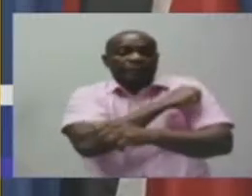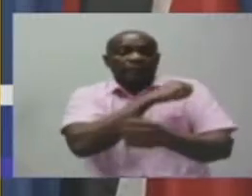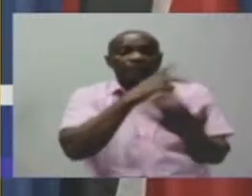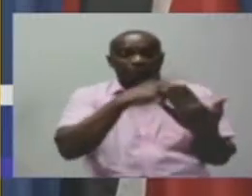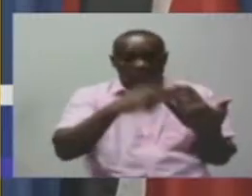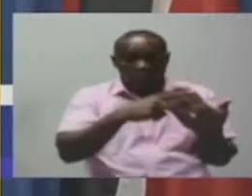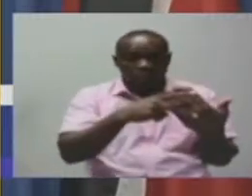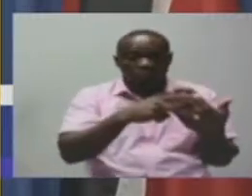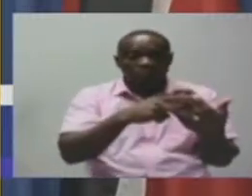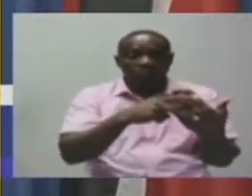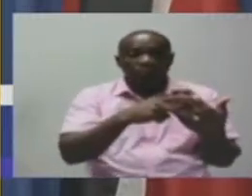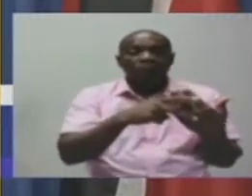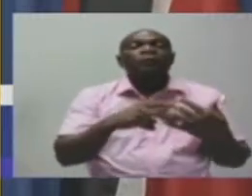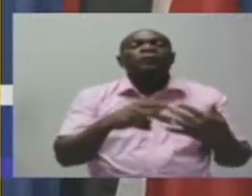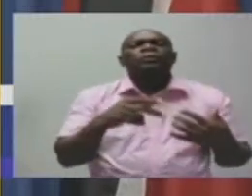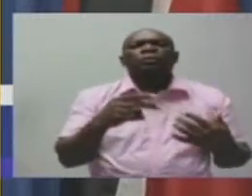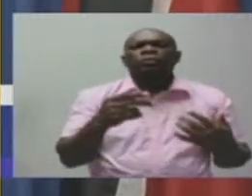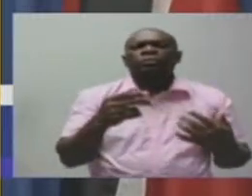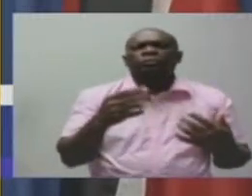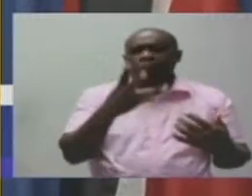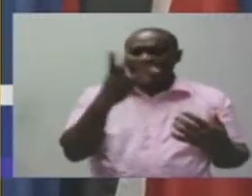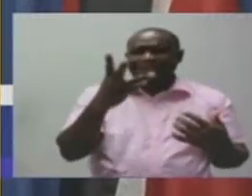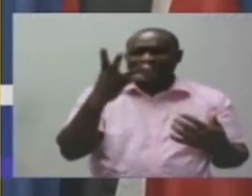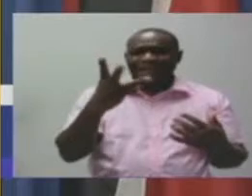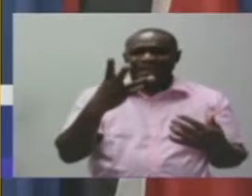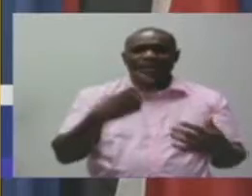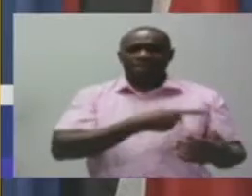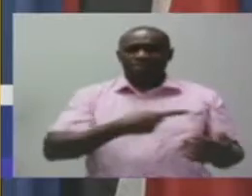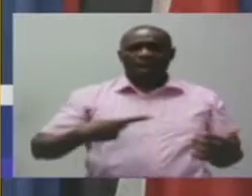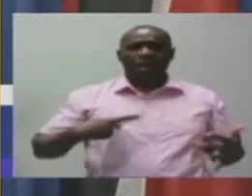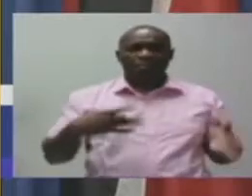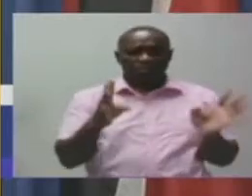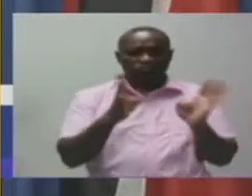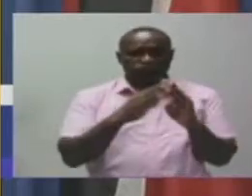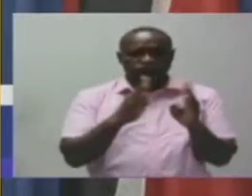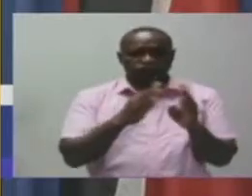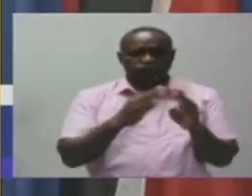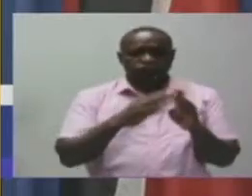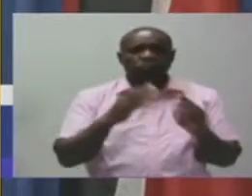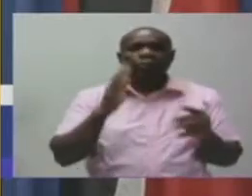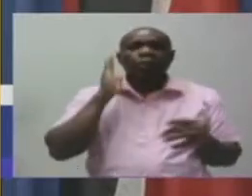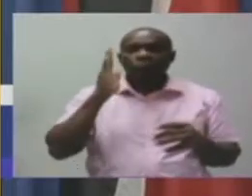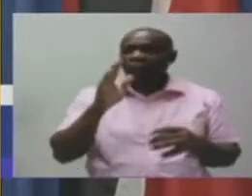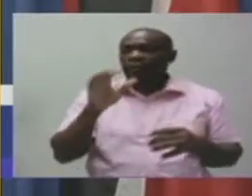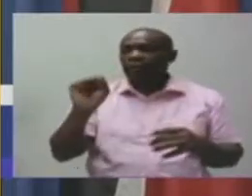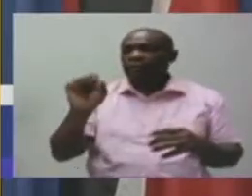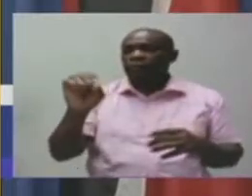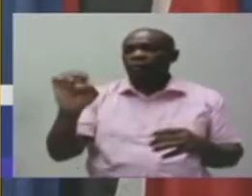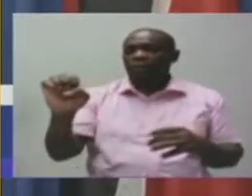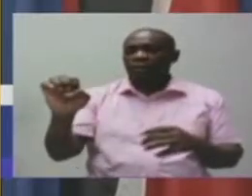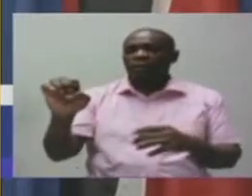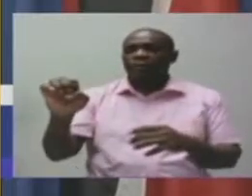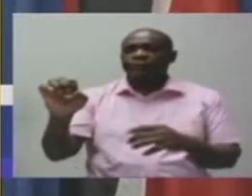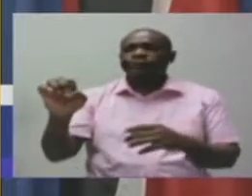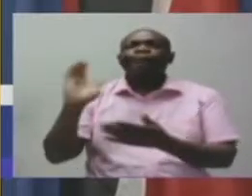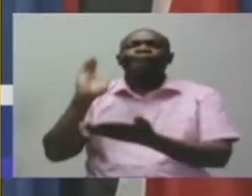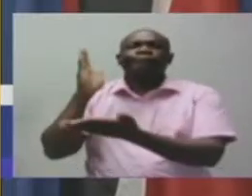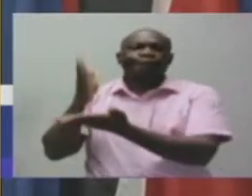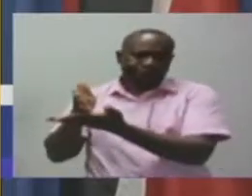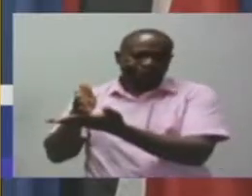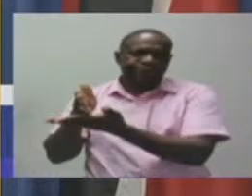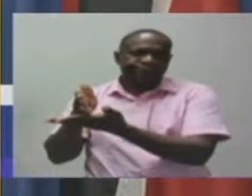meet, and we will discontinue the state of emergency, and we'll continue to manage the vaccinated